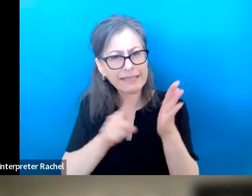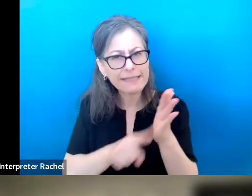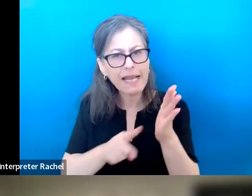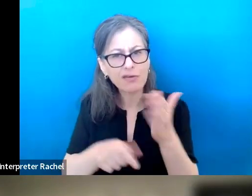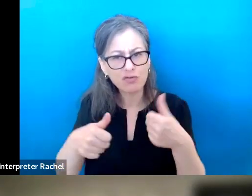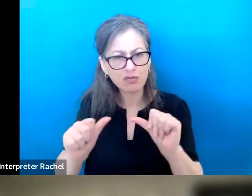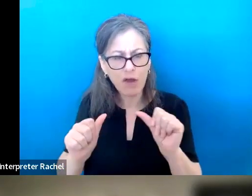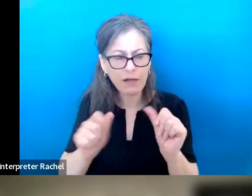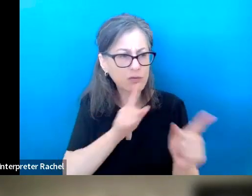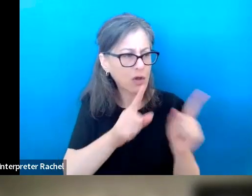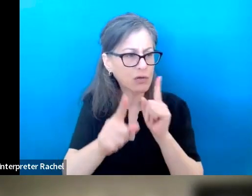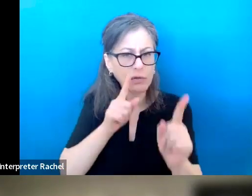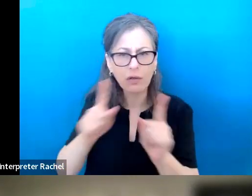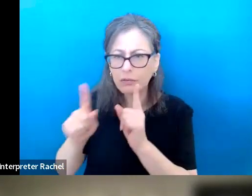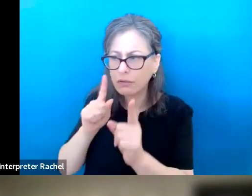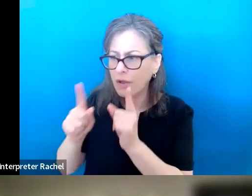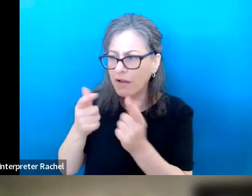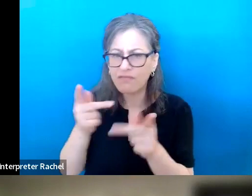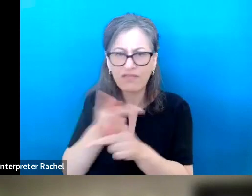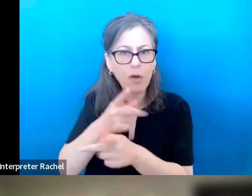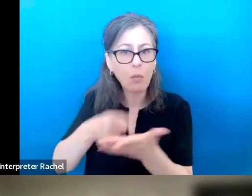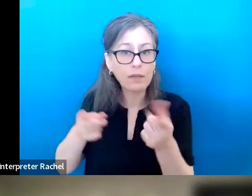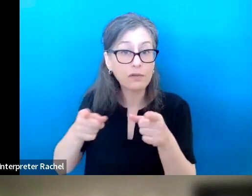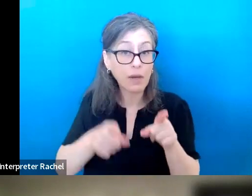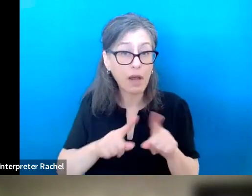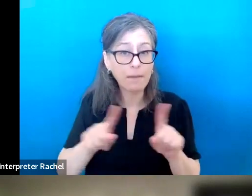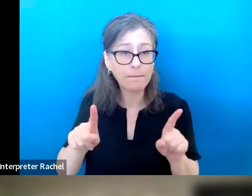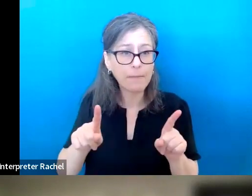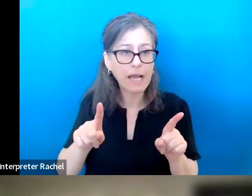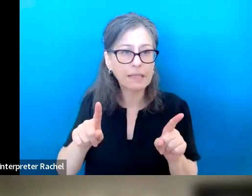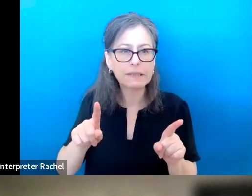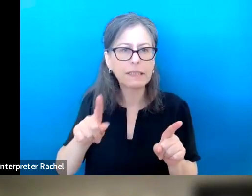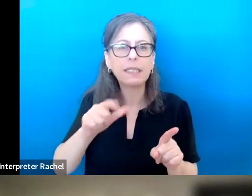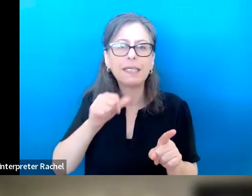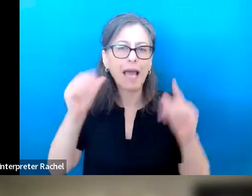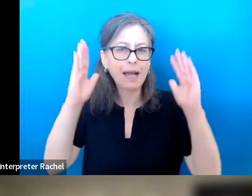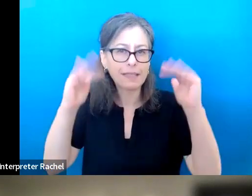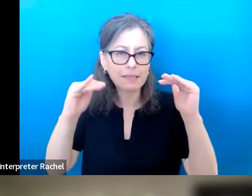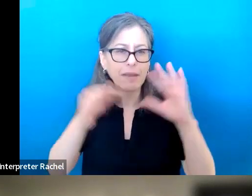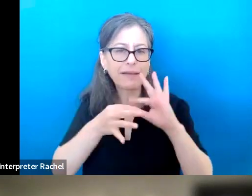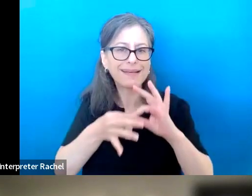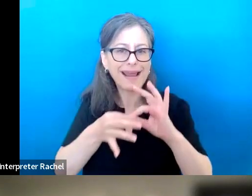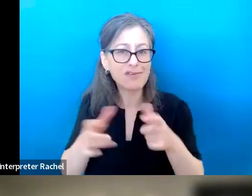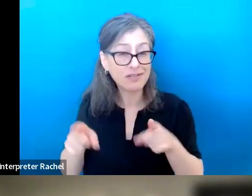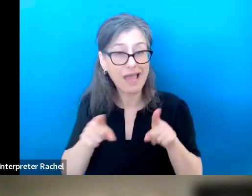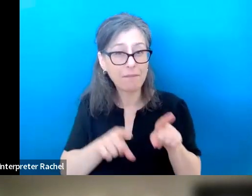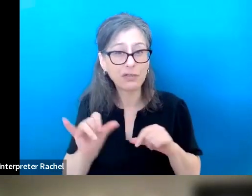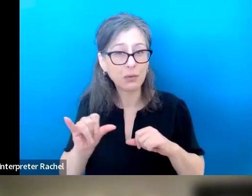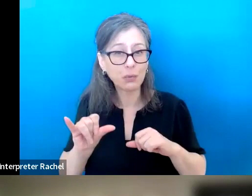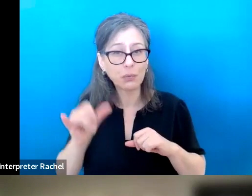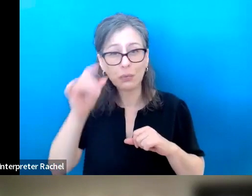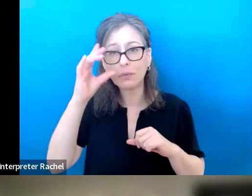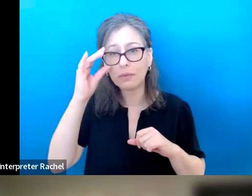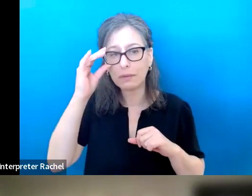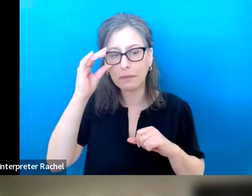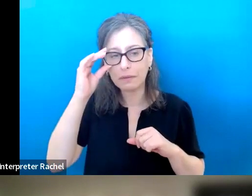trying to talk to a lot of people to find out what's happening, but these unexpected connections are happening.